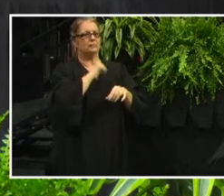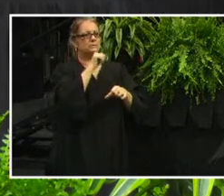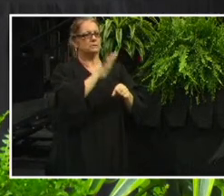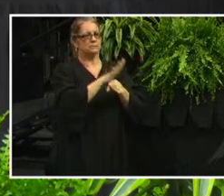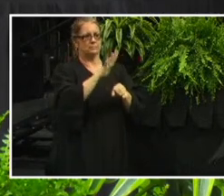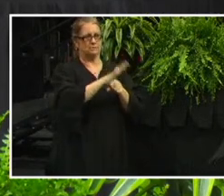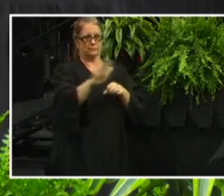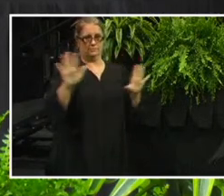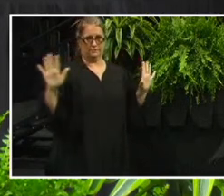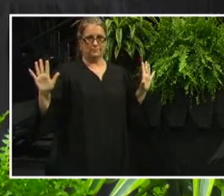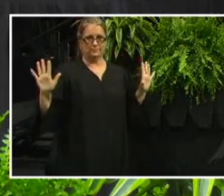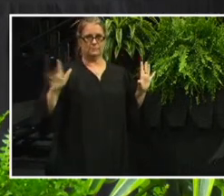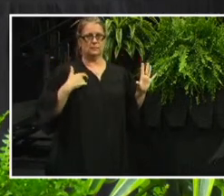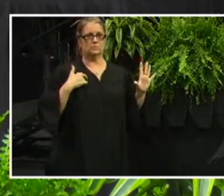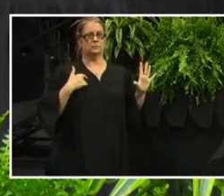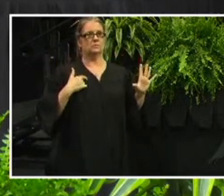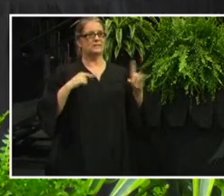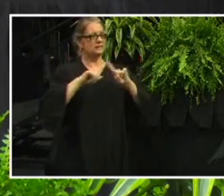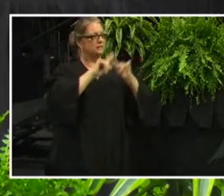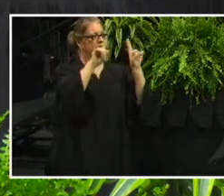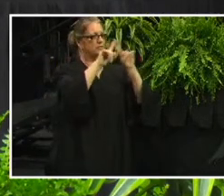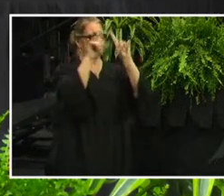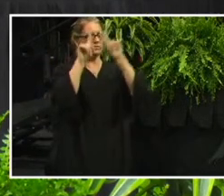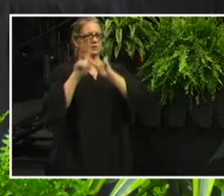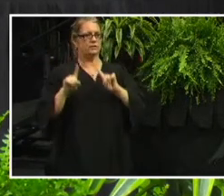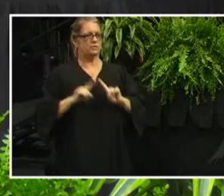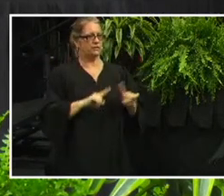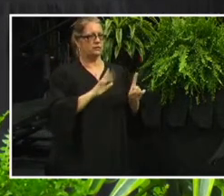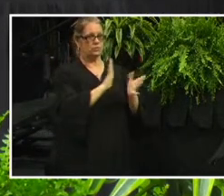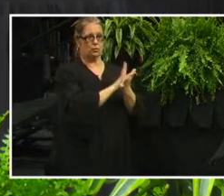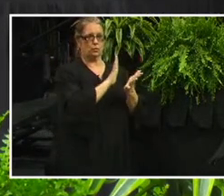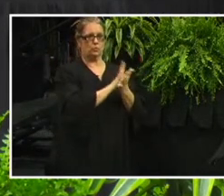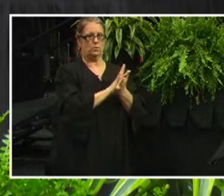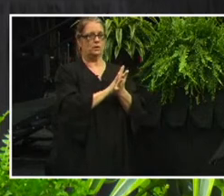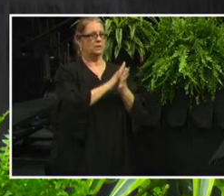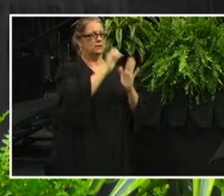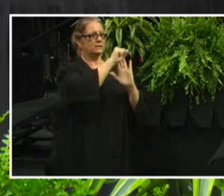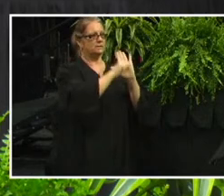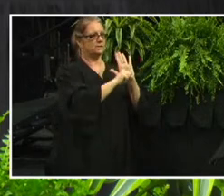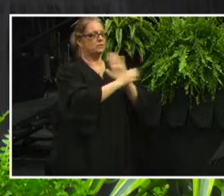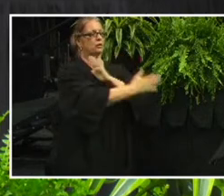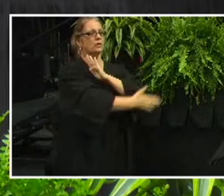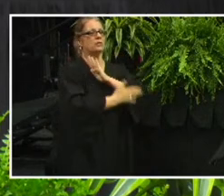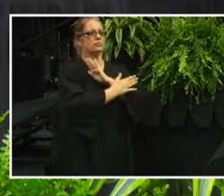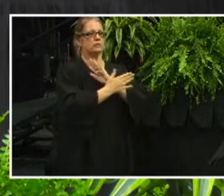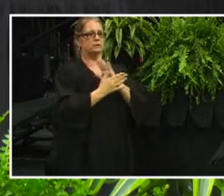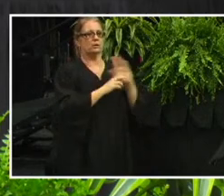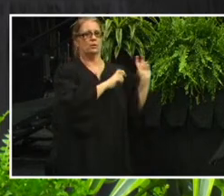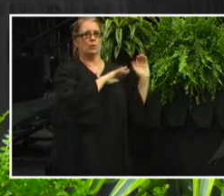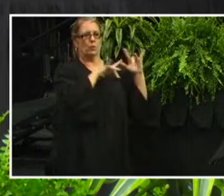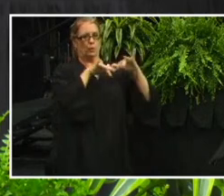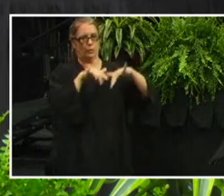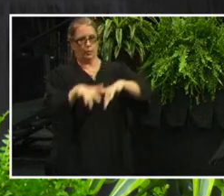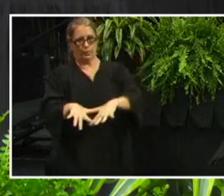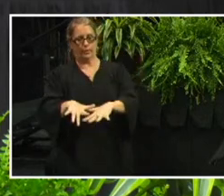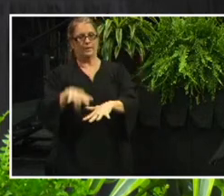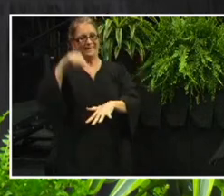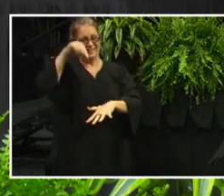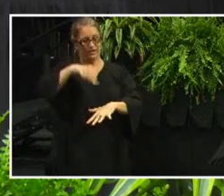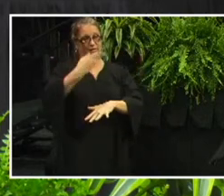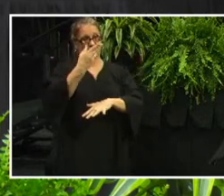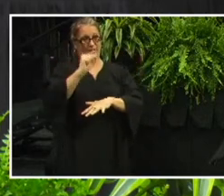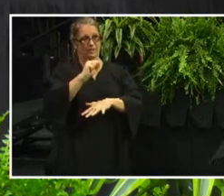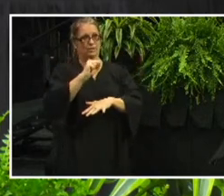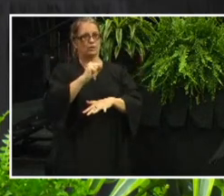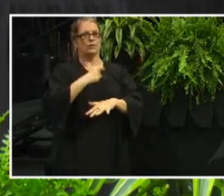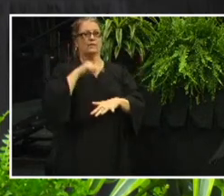began their academic journeys at different schools, many from entirely different states or countries. But we all ended up here as Phoenix, and for that,